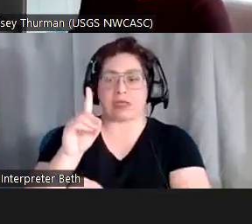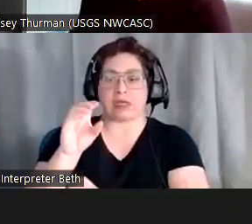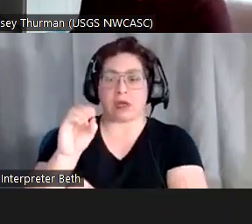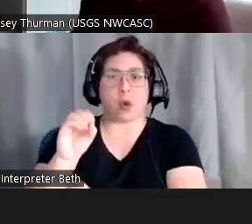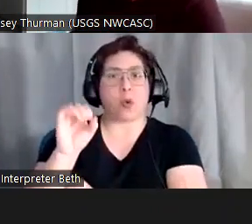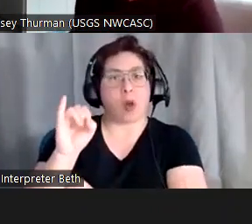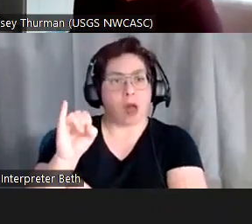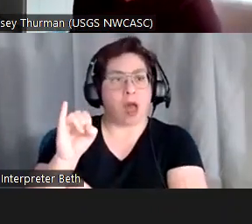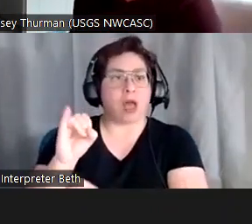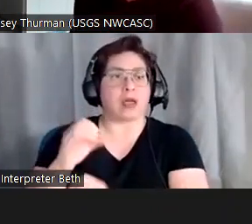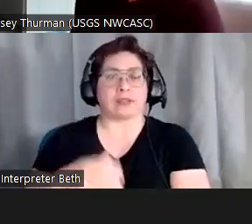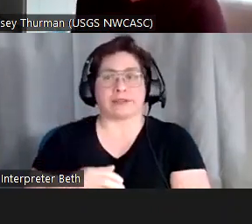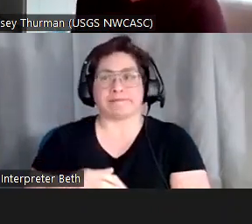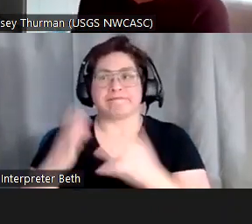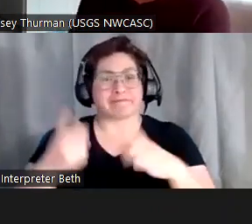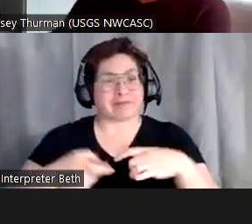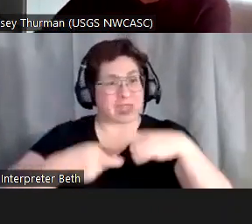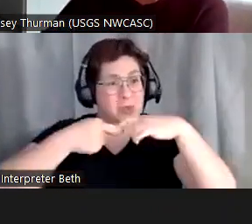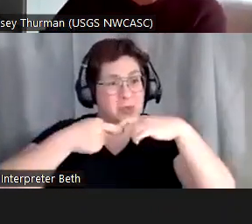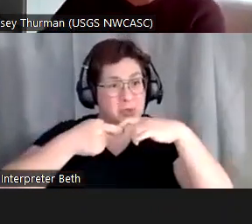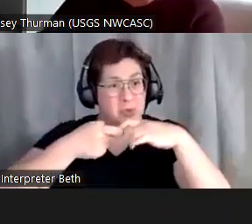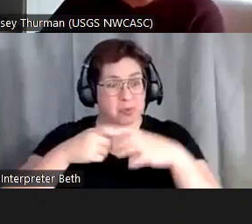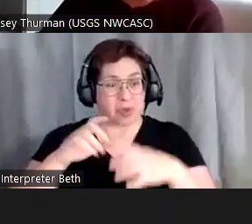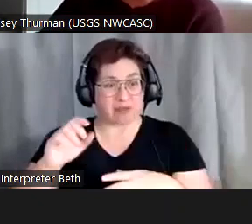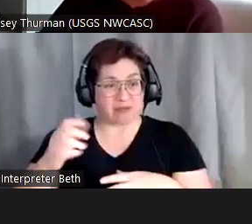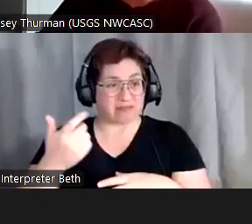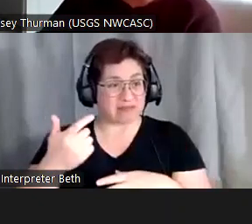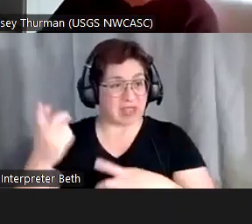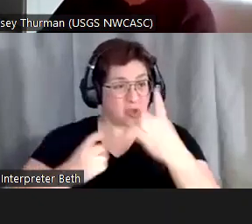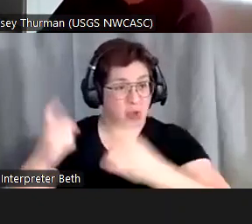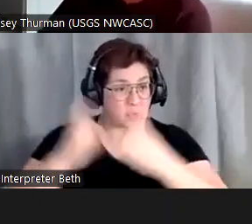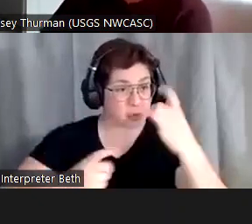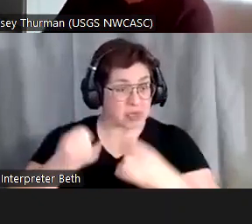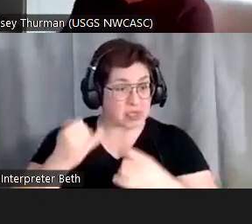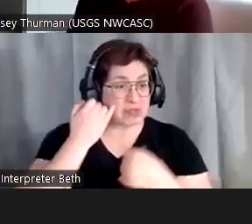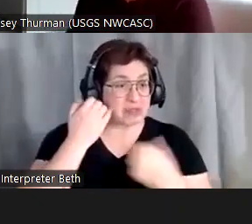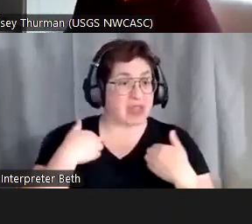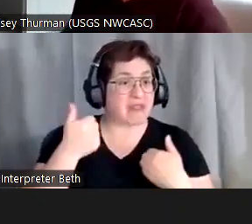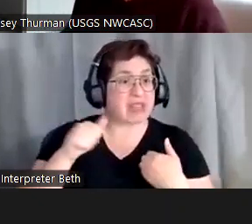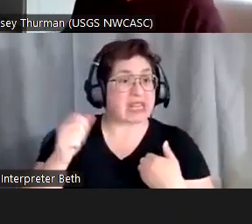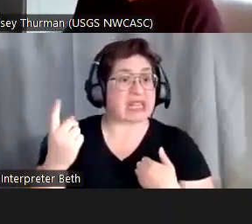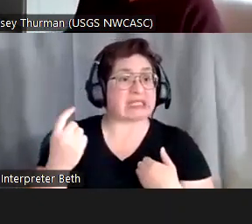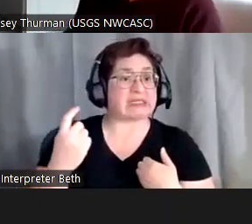Okay, I'm going to take a break for another round of questions if we have any.